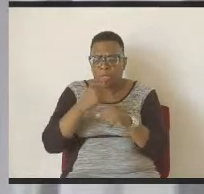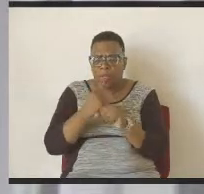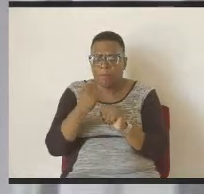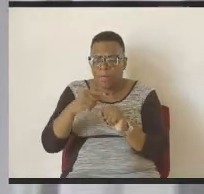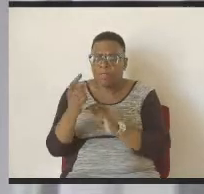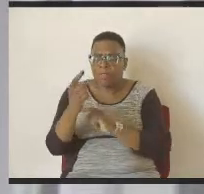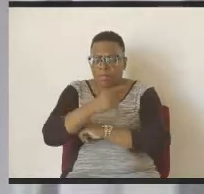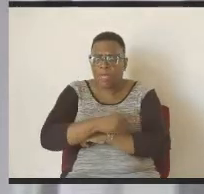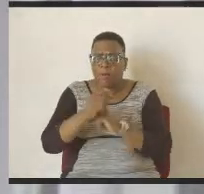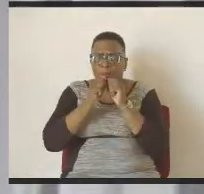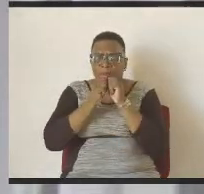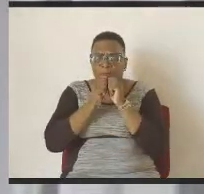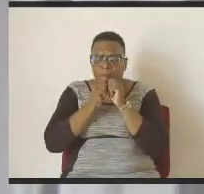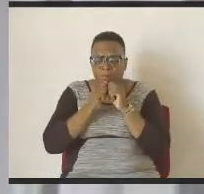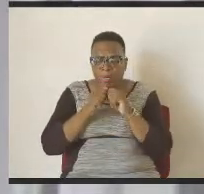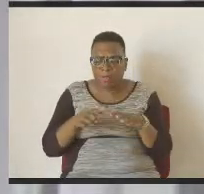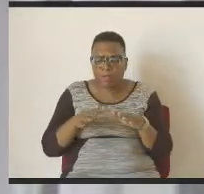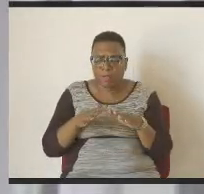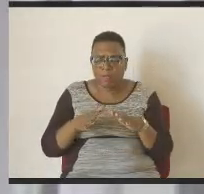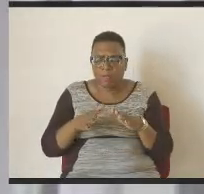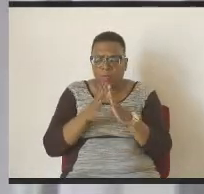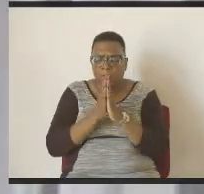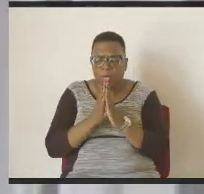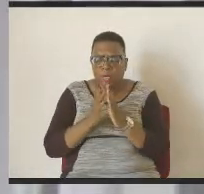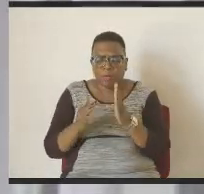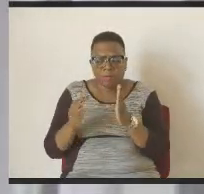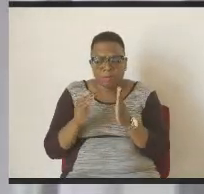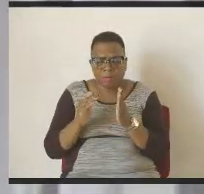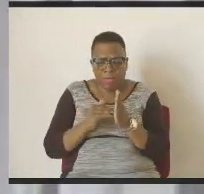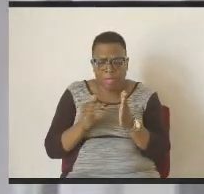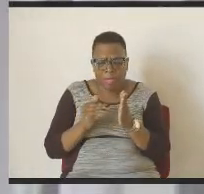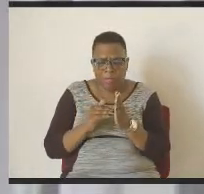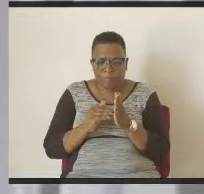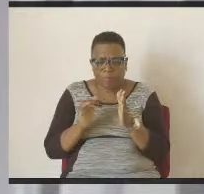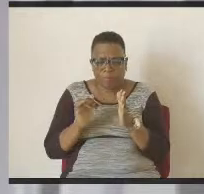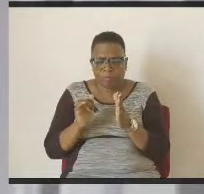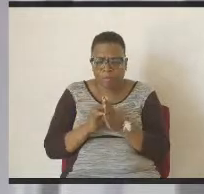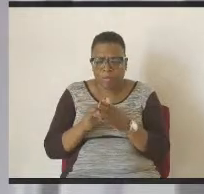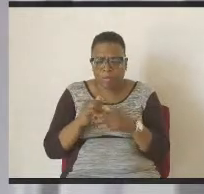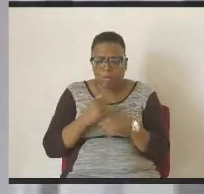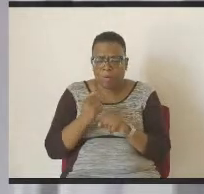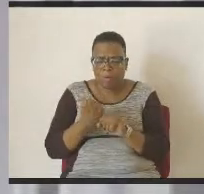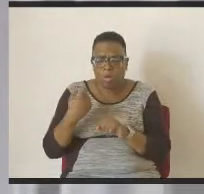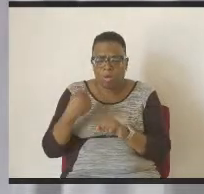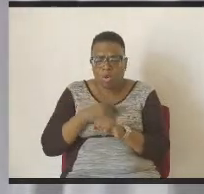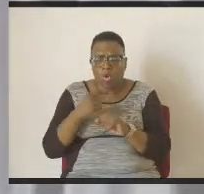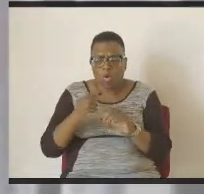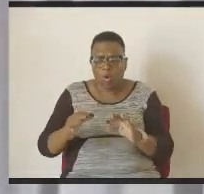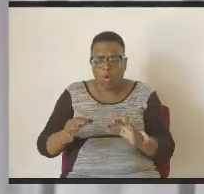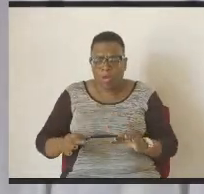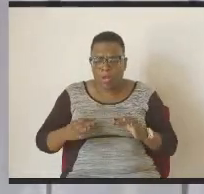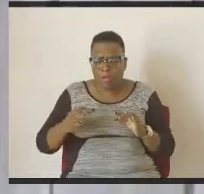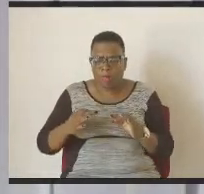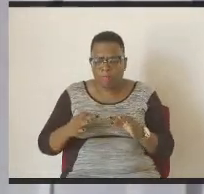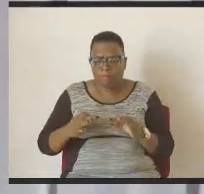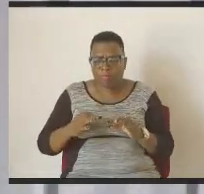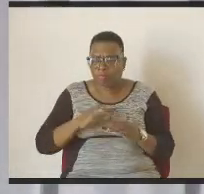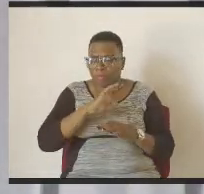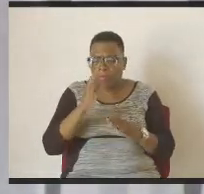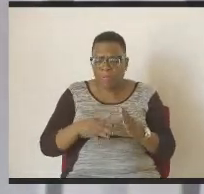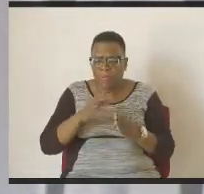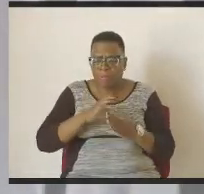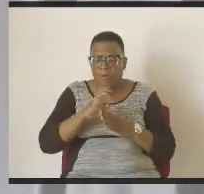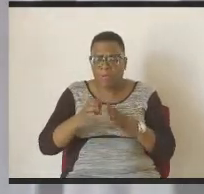blessing. And we ask again that you'll cause that our lives will be an unending thank you